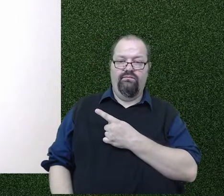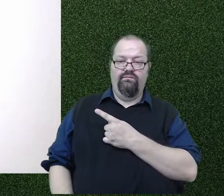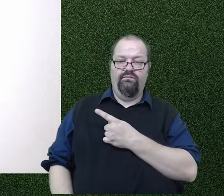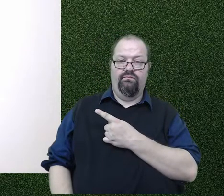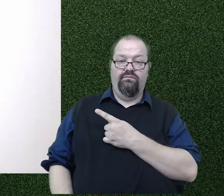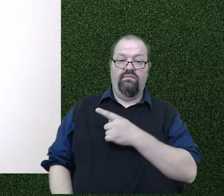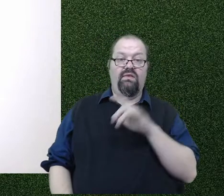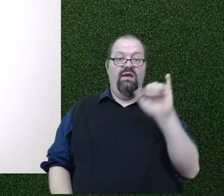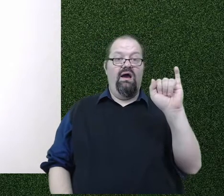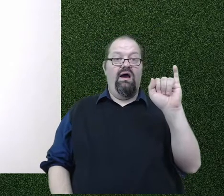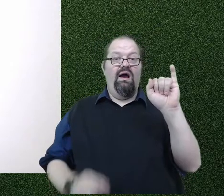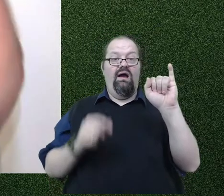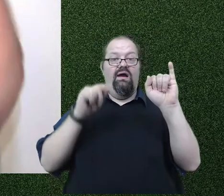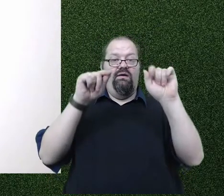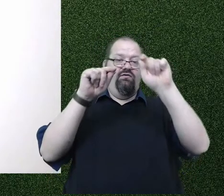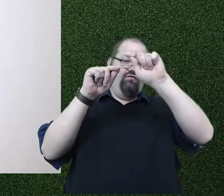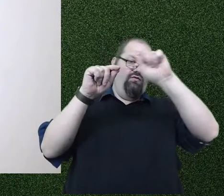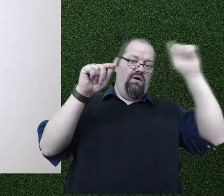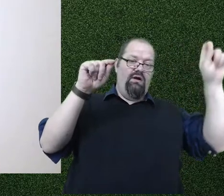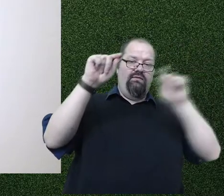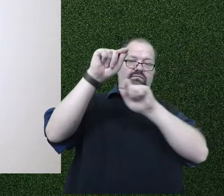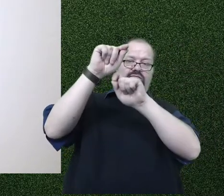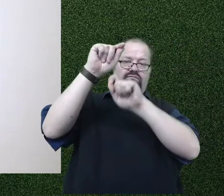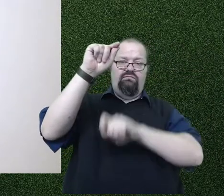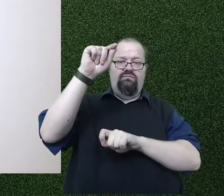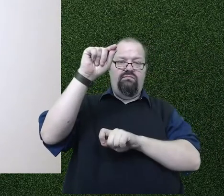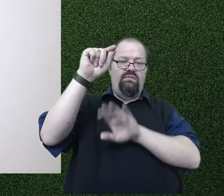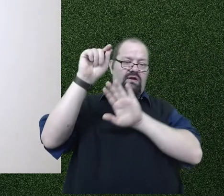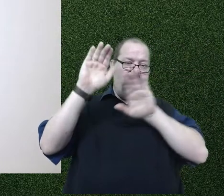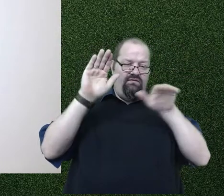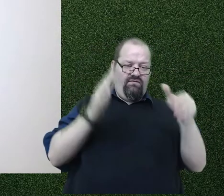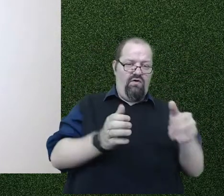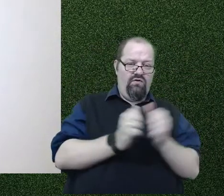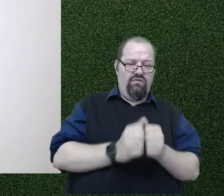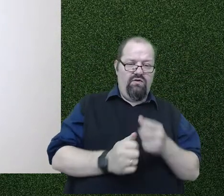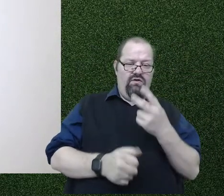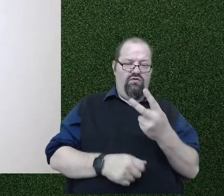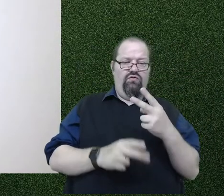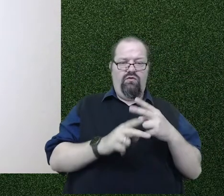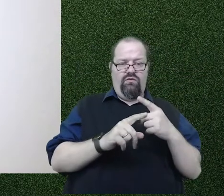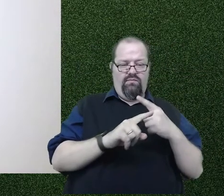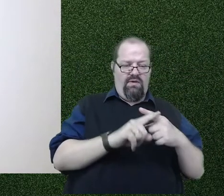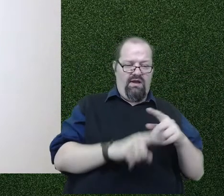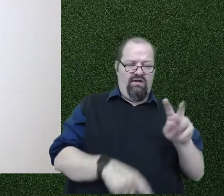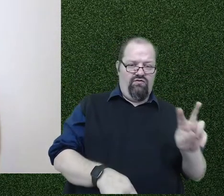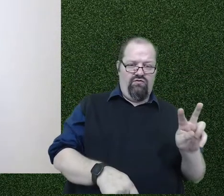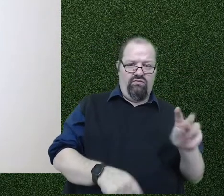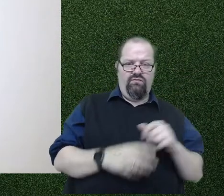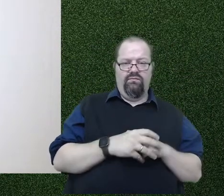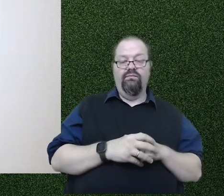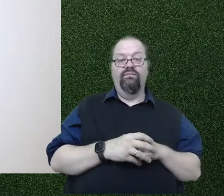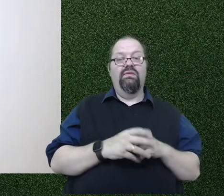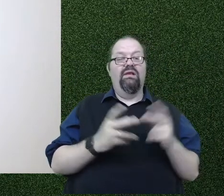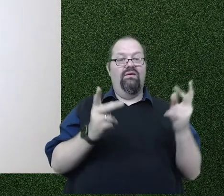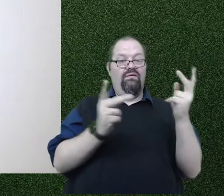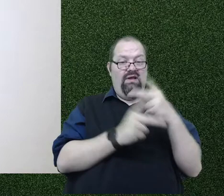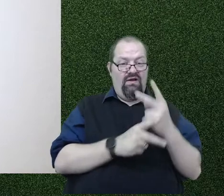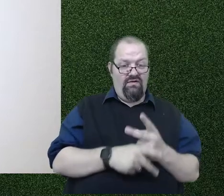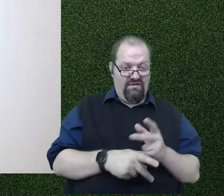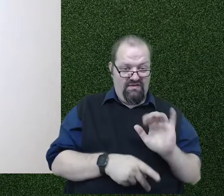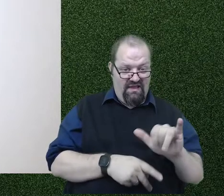row and cross out this column, and you're going to be left with a 2x2. We're going to calculate that 2x2 determinant